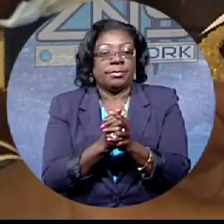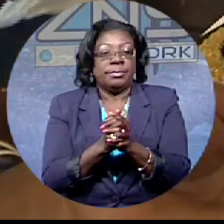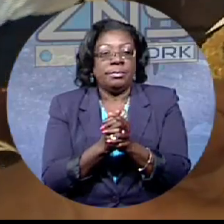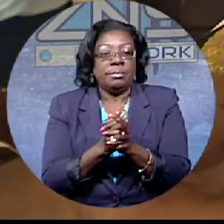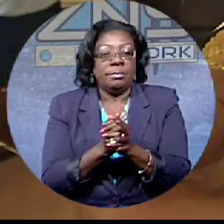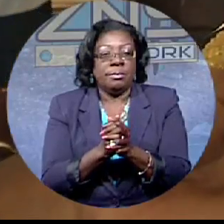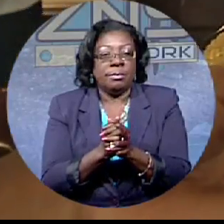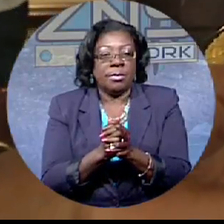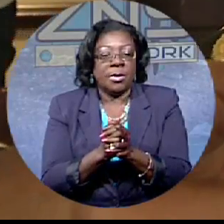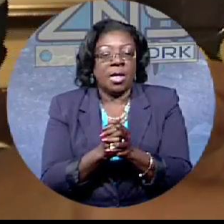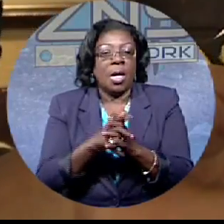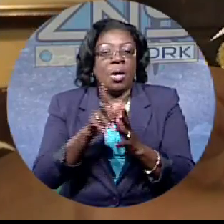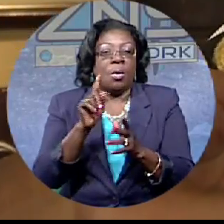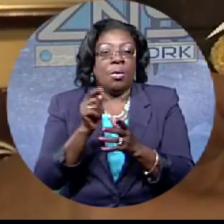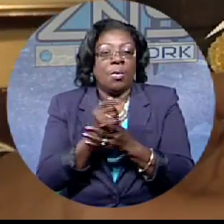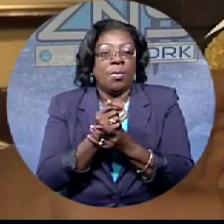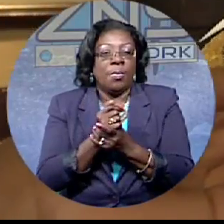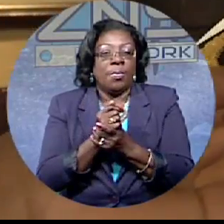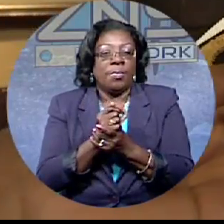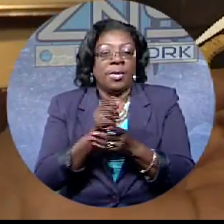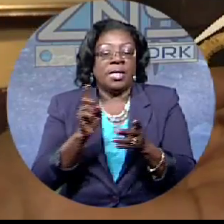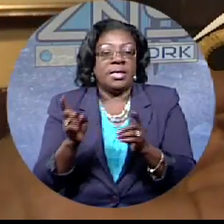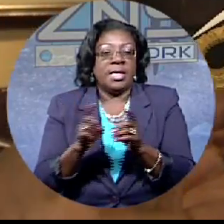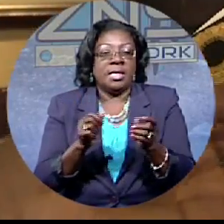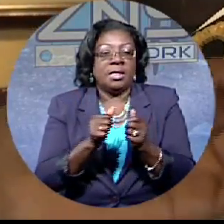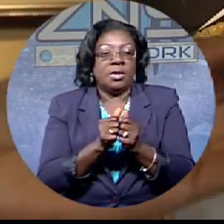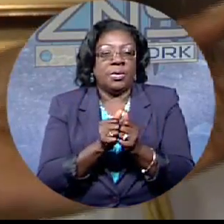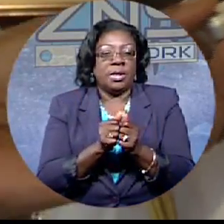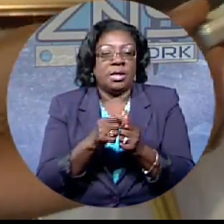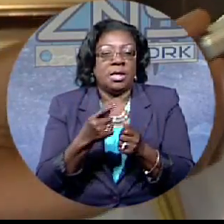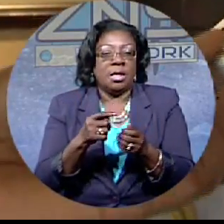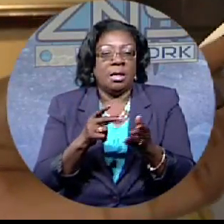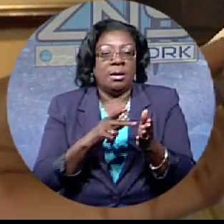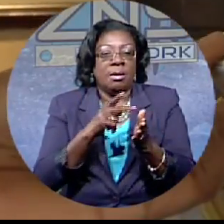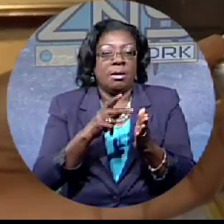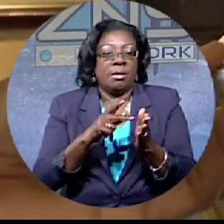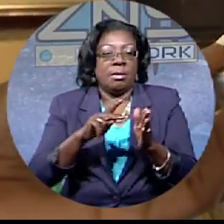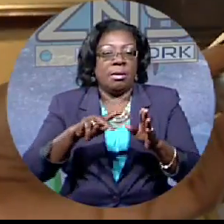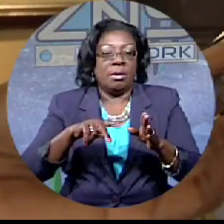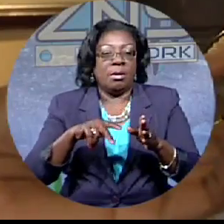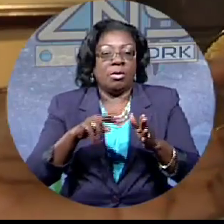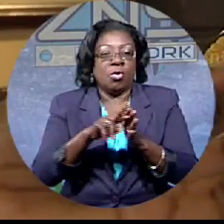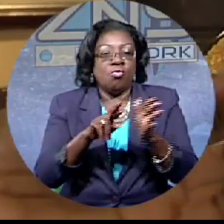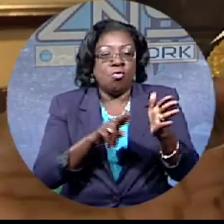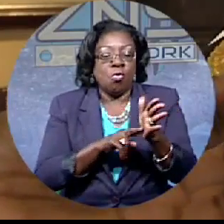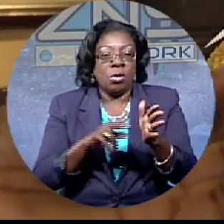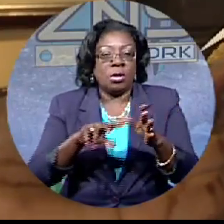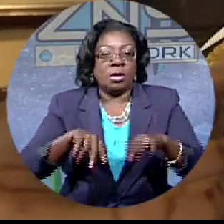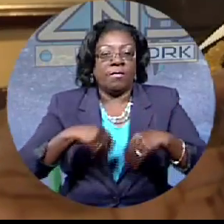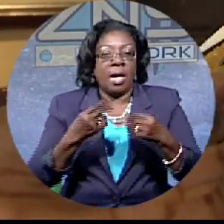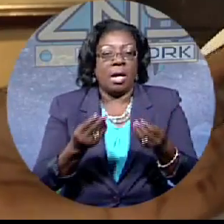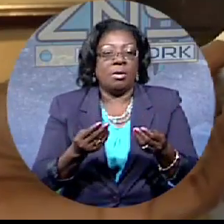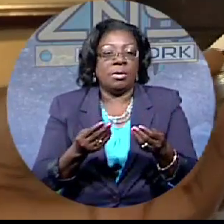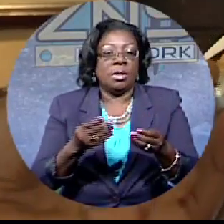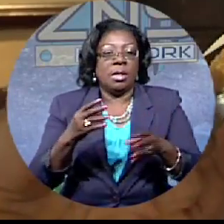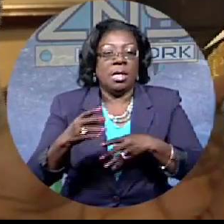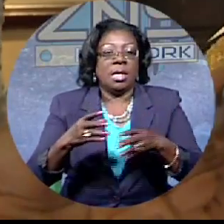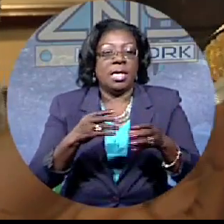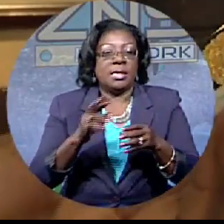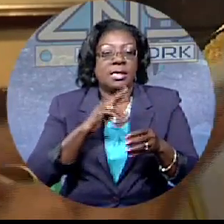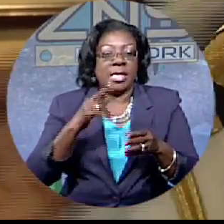Procedures 1 and 2 deals with the parameters as to how the cases are